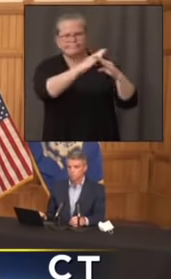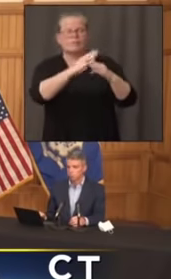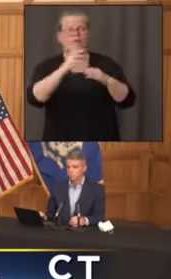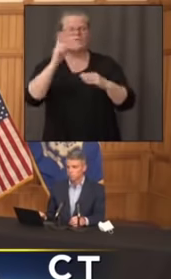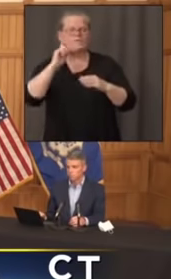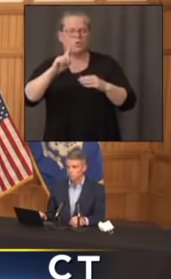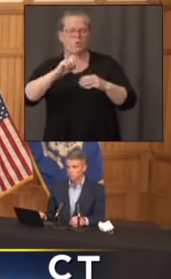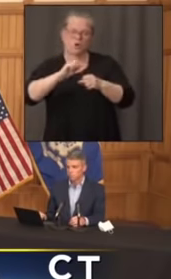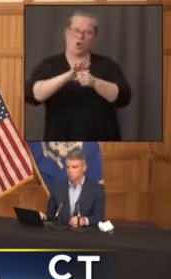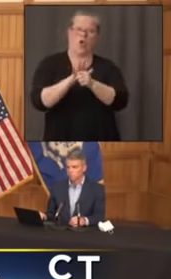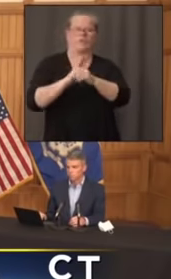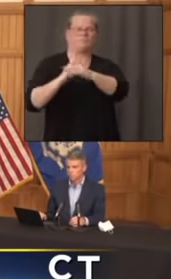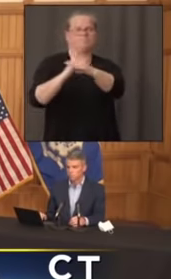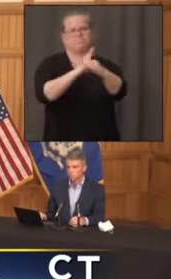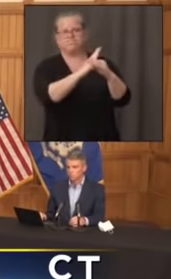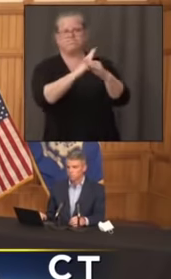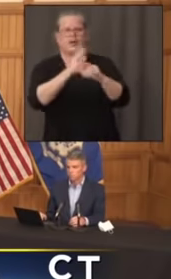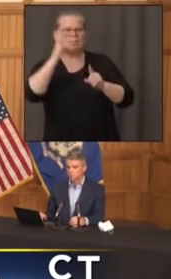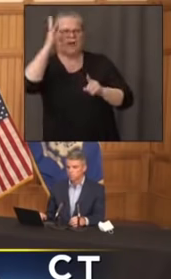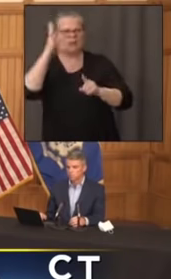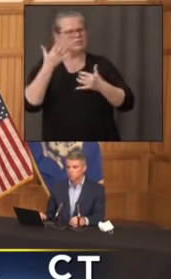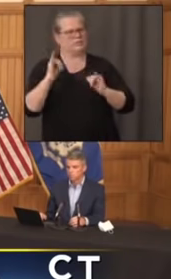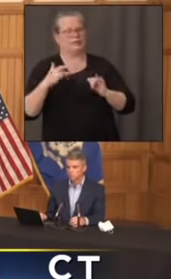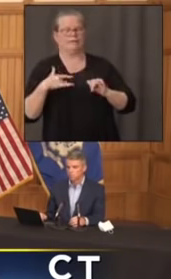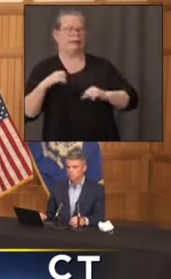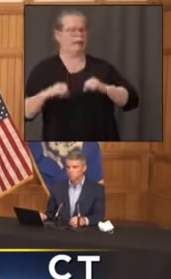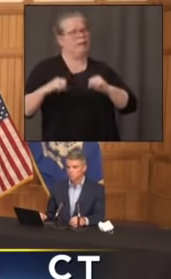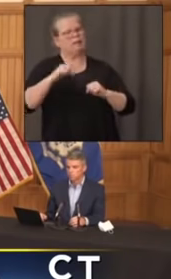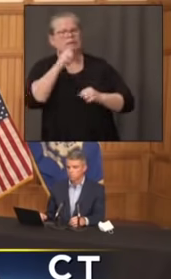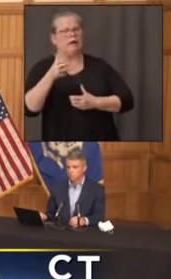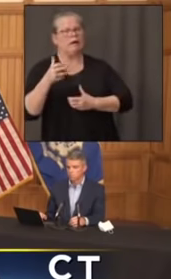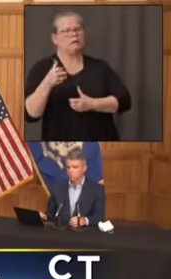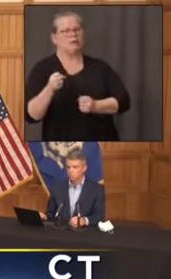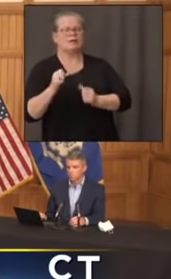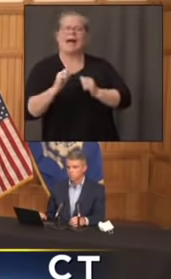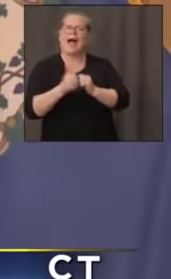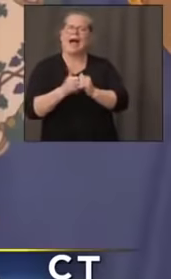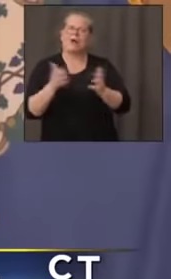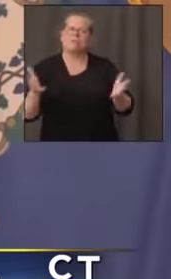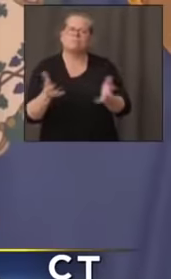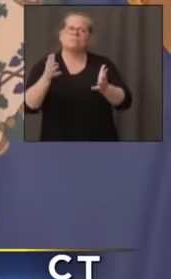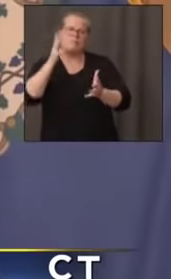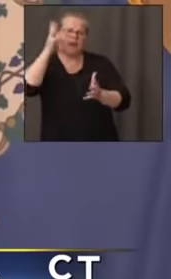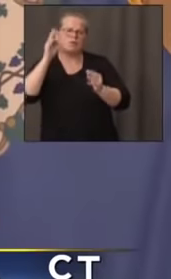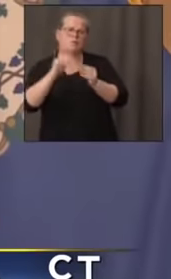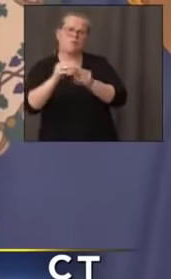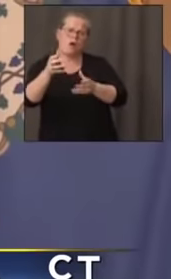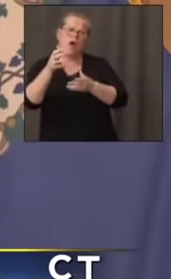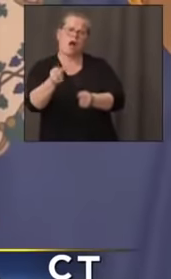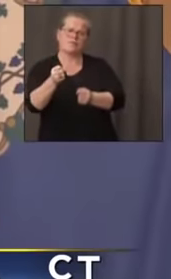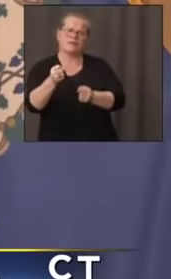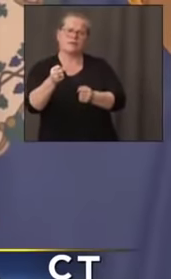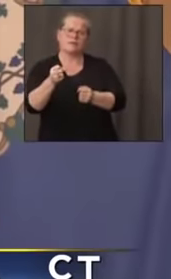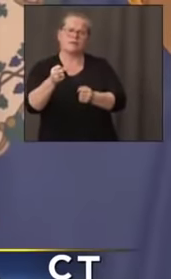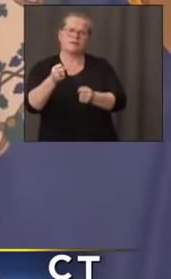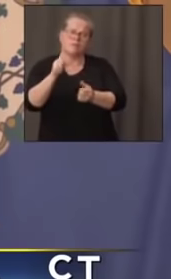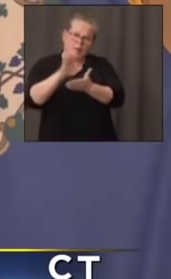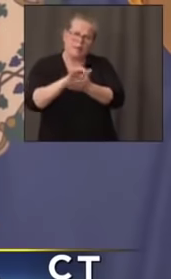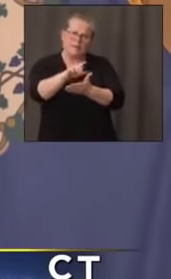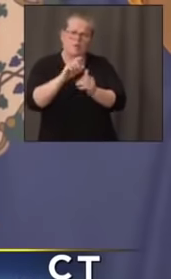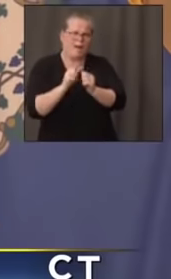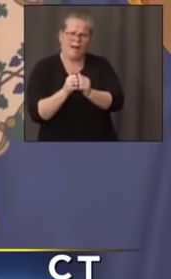in your plan with the public, and especially with parents? By telling you that we have erred on the side